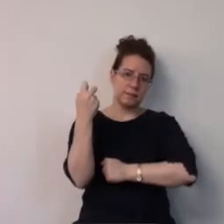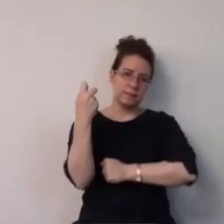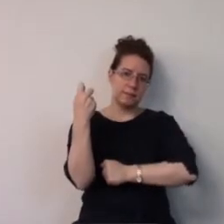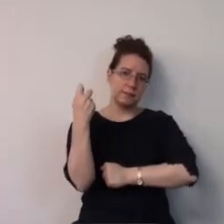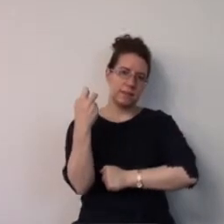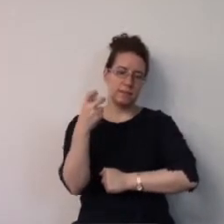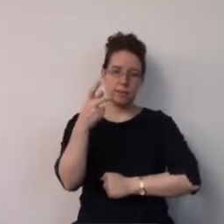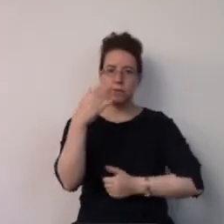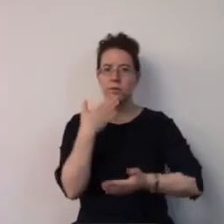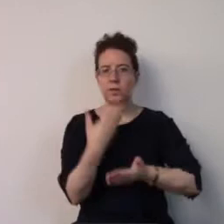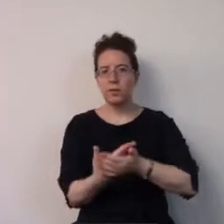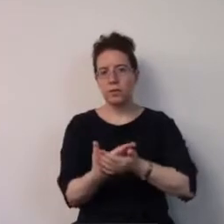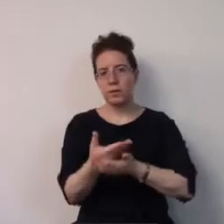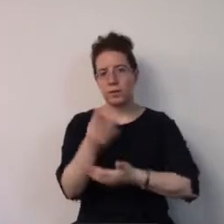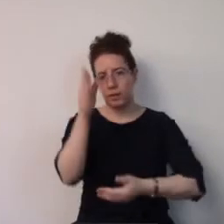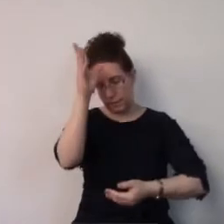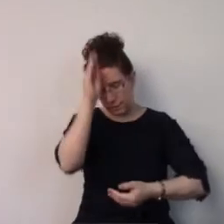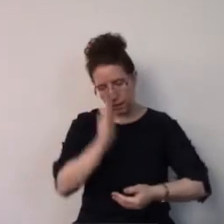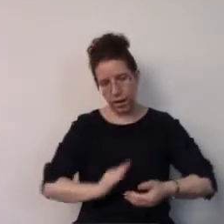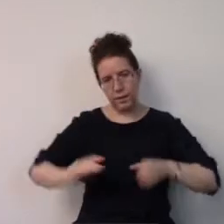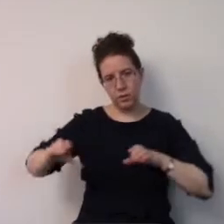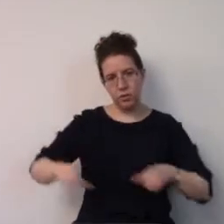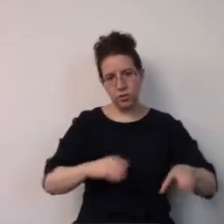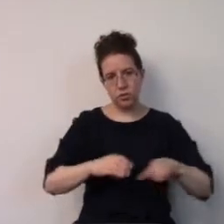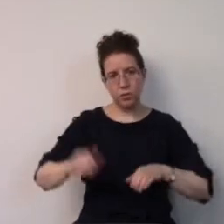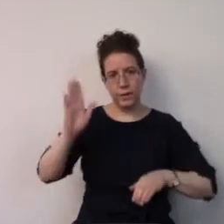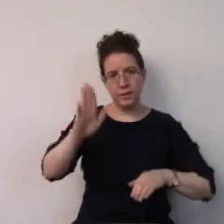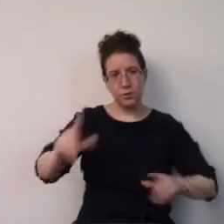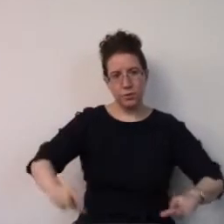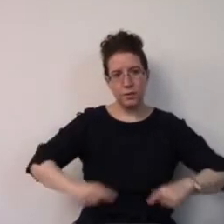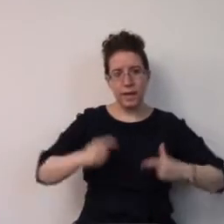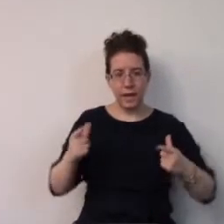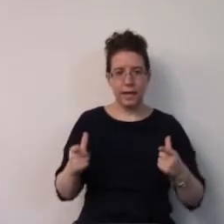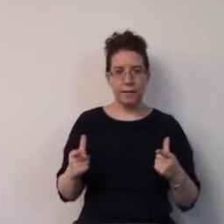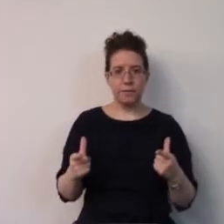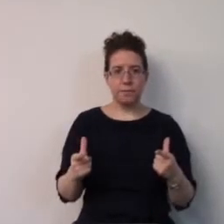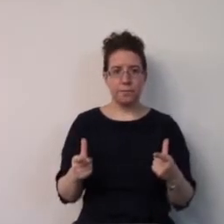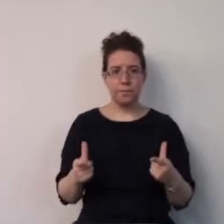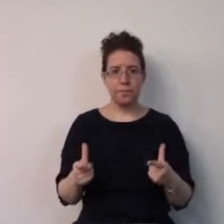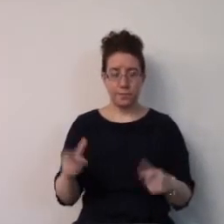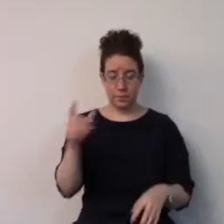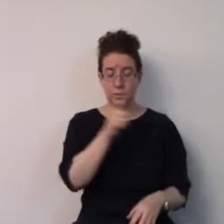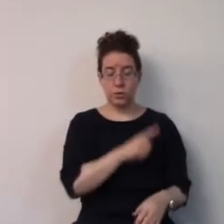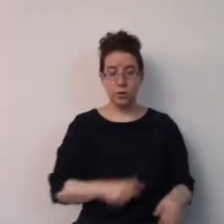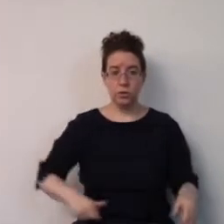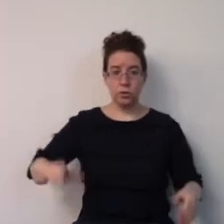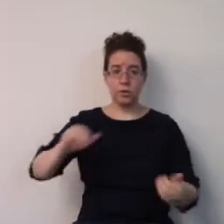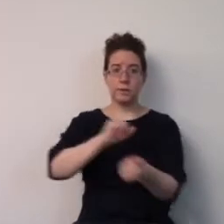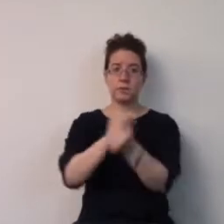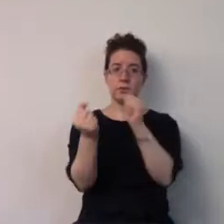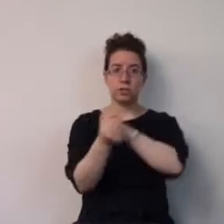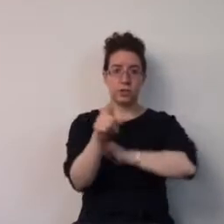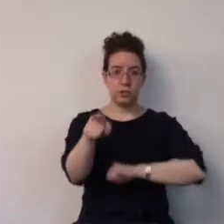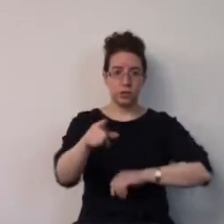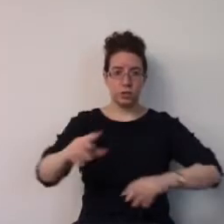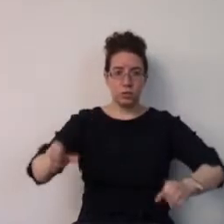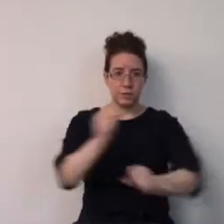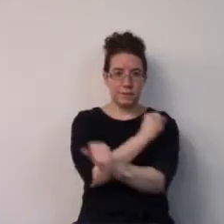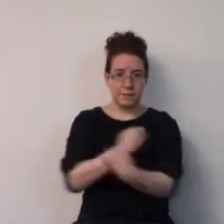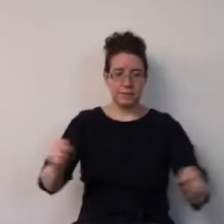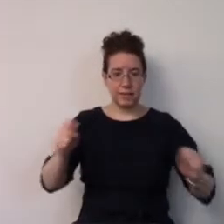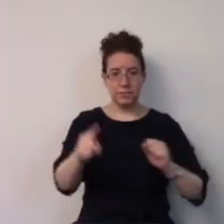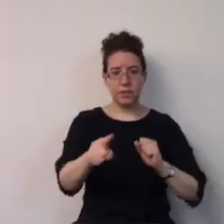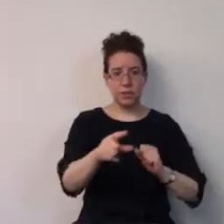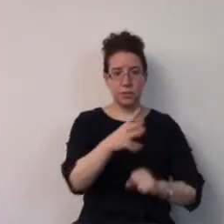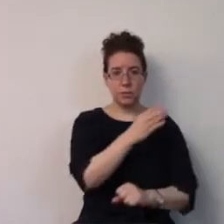changed you. He saved you. Oh, I got the Holy Ghost. Now in my soul, just like the Bible says. And I wouldn't take